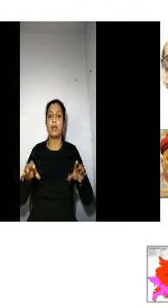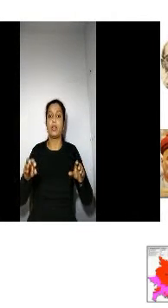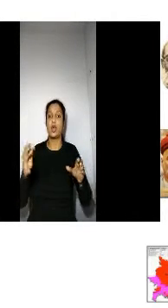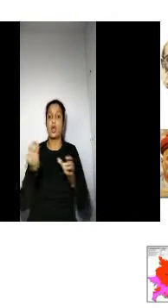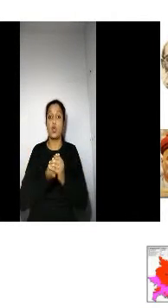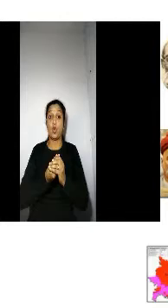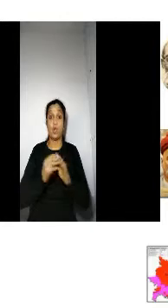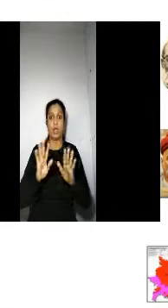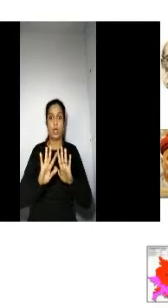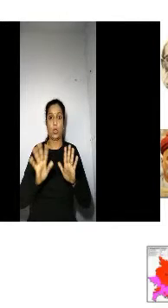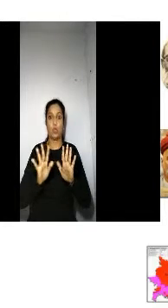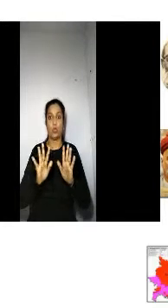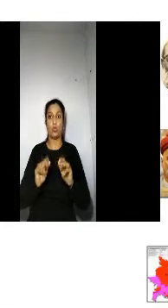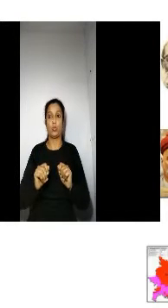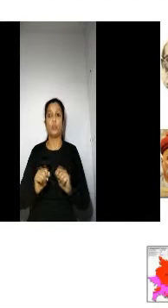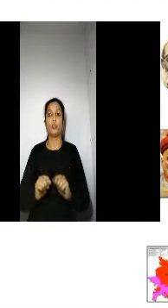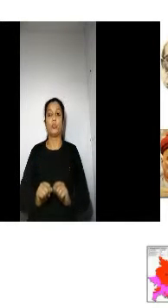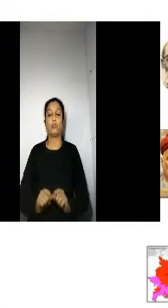sentiments.